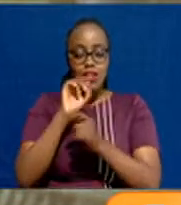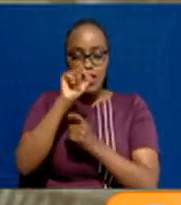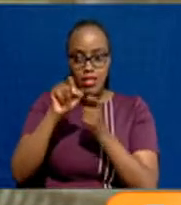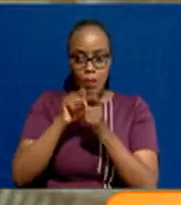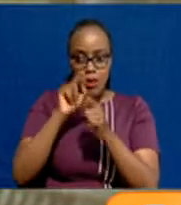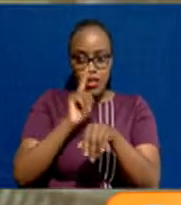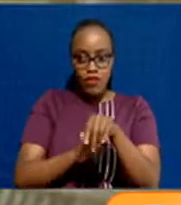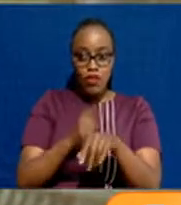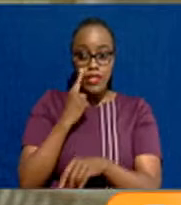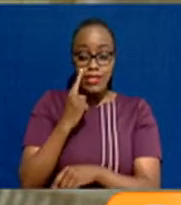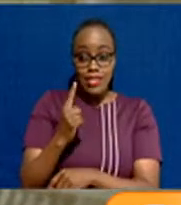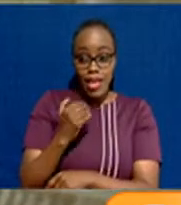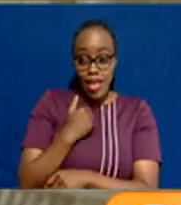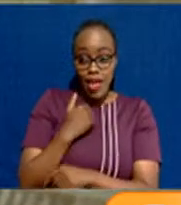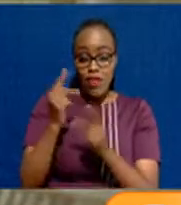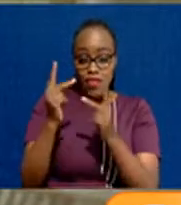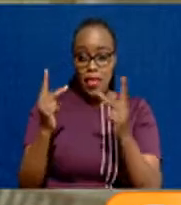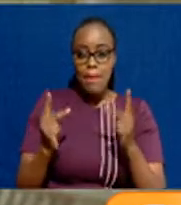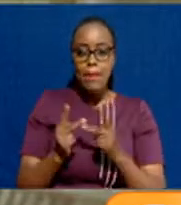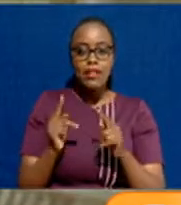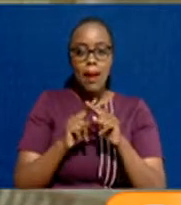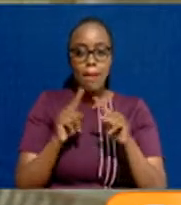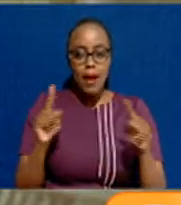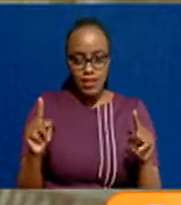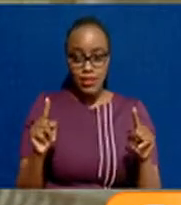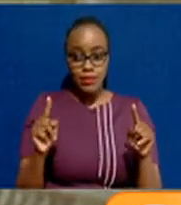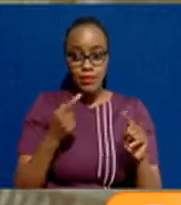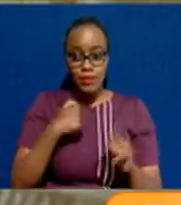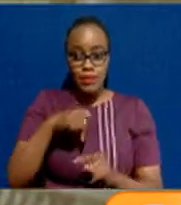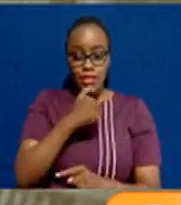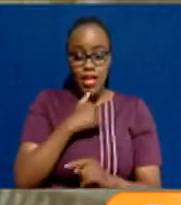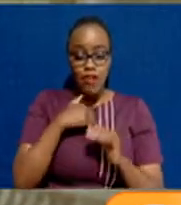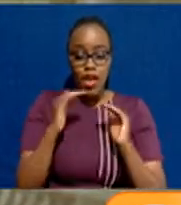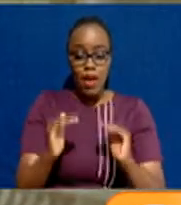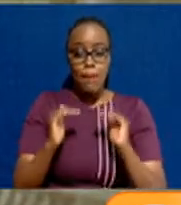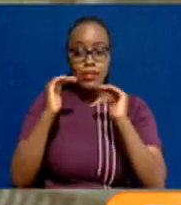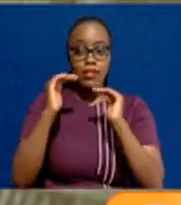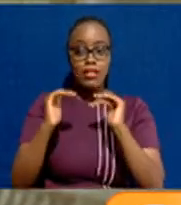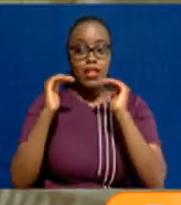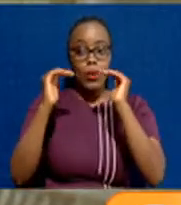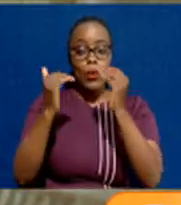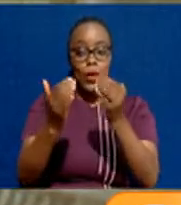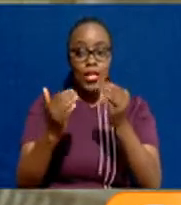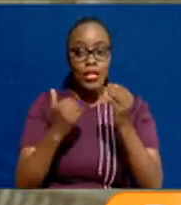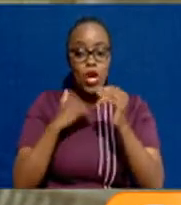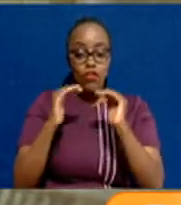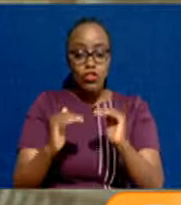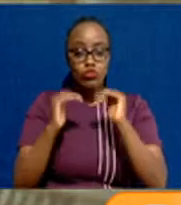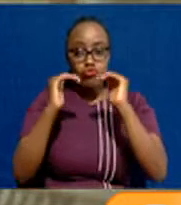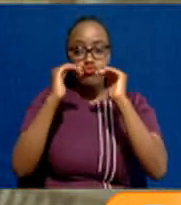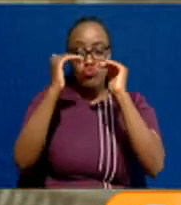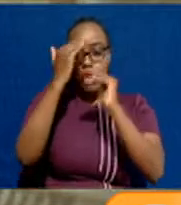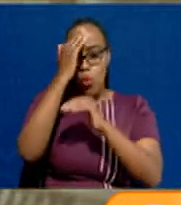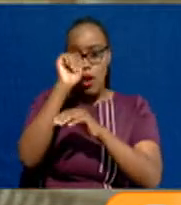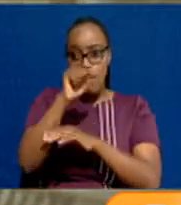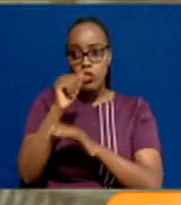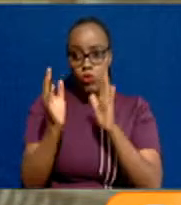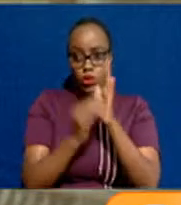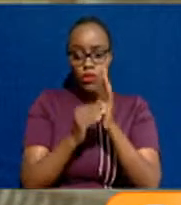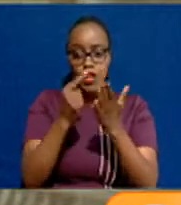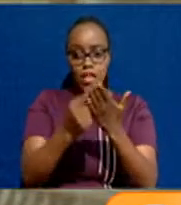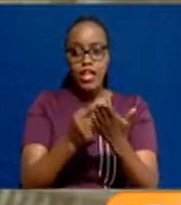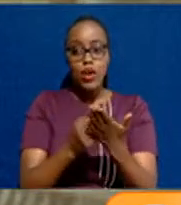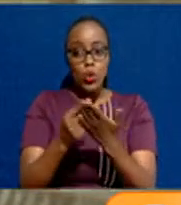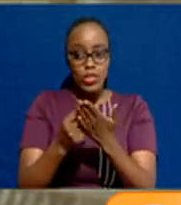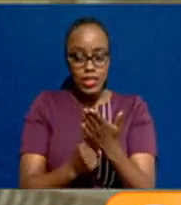myself on a prime placement. But better still, where are we upskilling? Mm. So we need to continue upskilling so that you can be on the negotiating